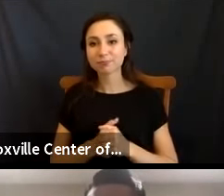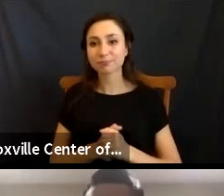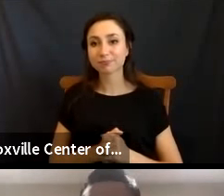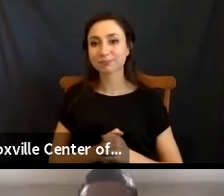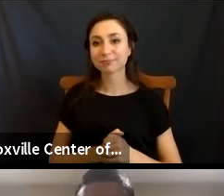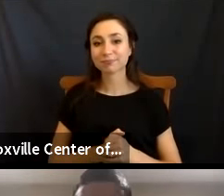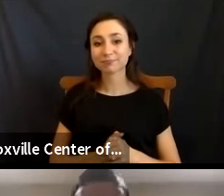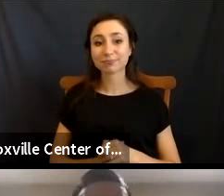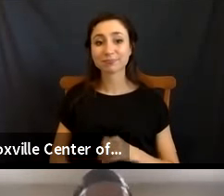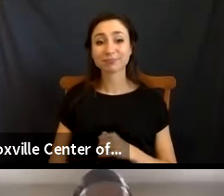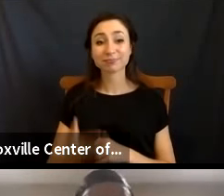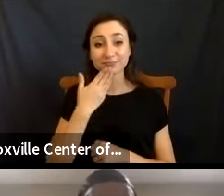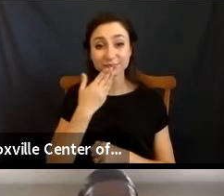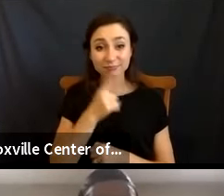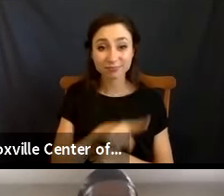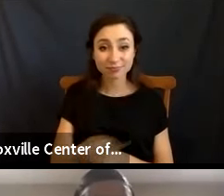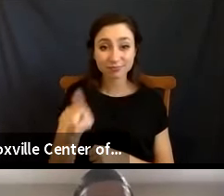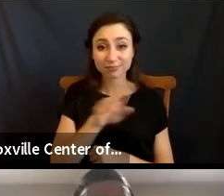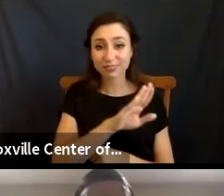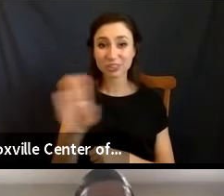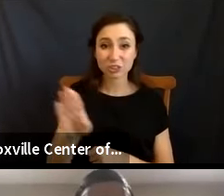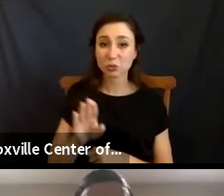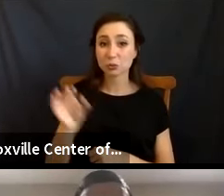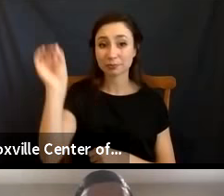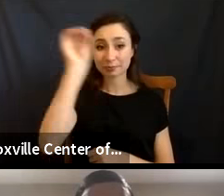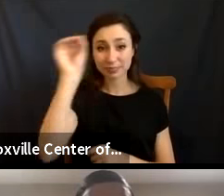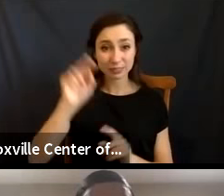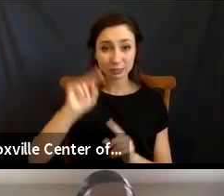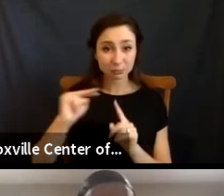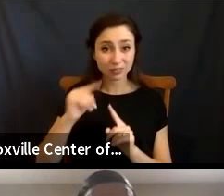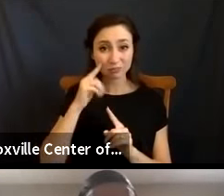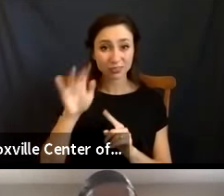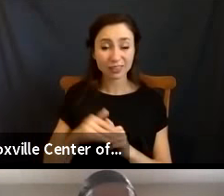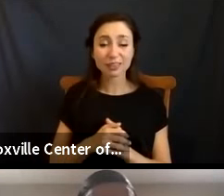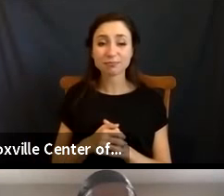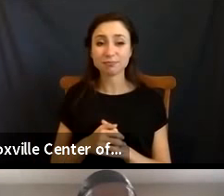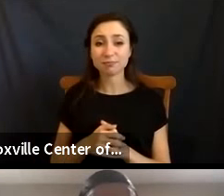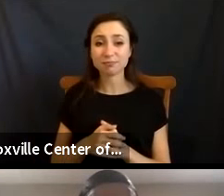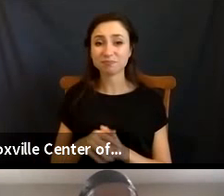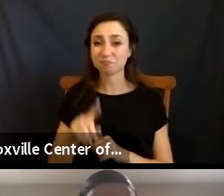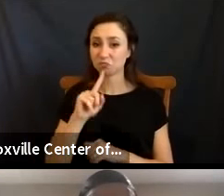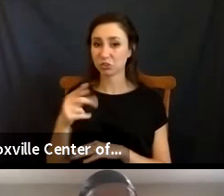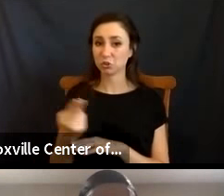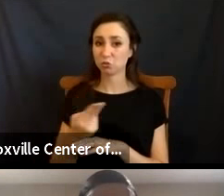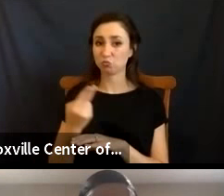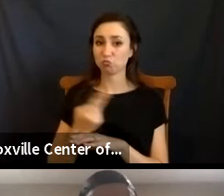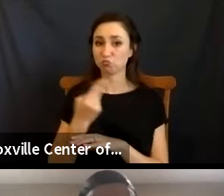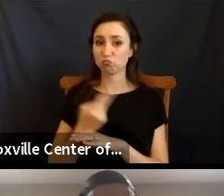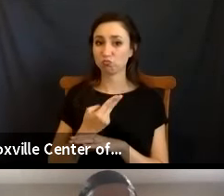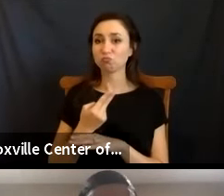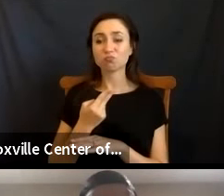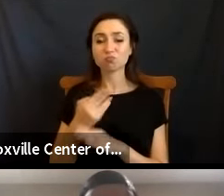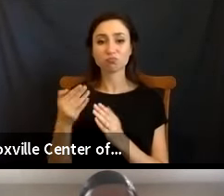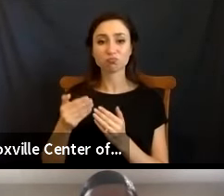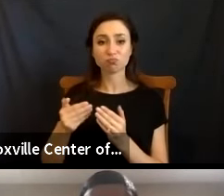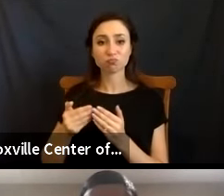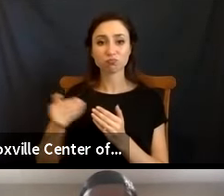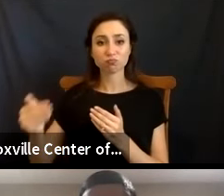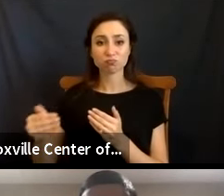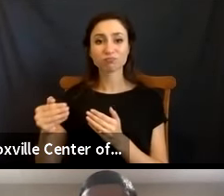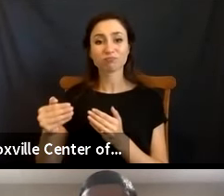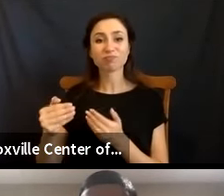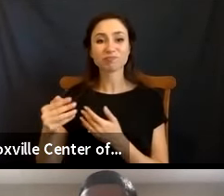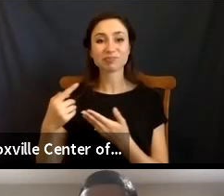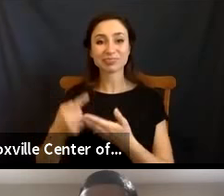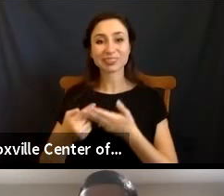Thanks for everybody's input on it. I think that's a very useful little sidebar of discussion for us